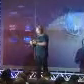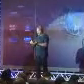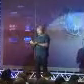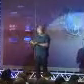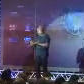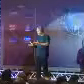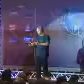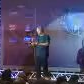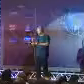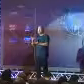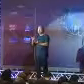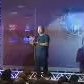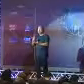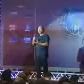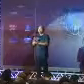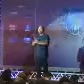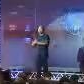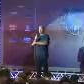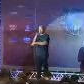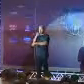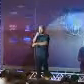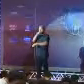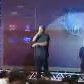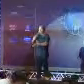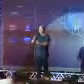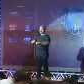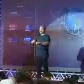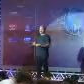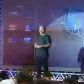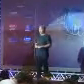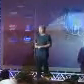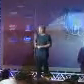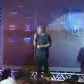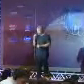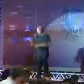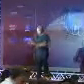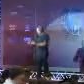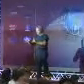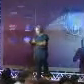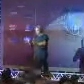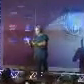because people who are highly trained to do service can make a lot of money.